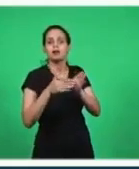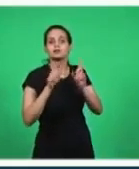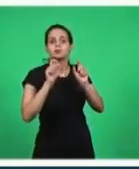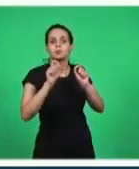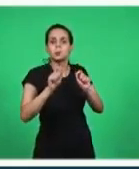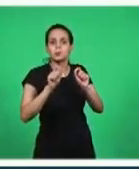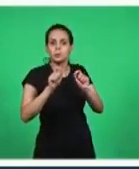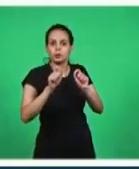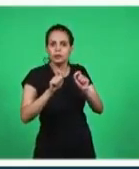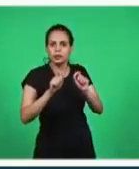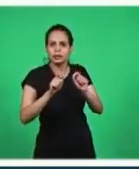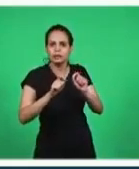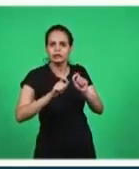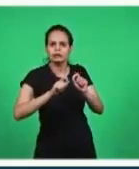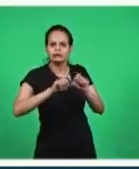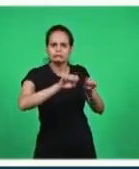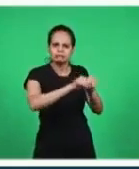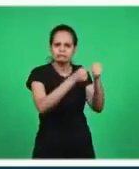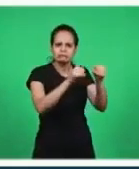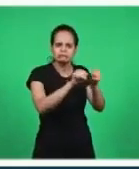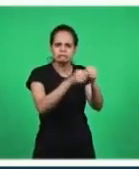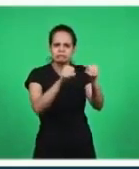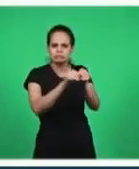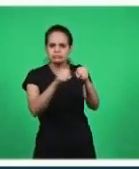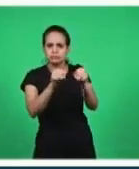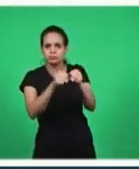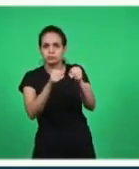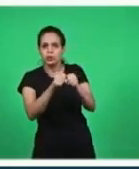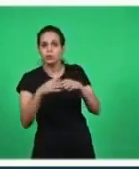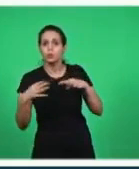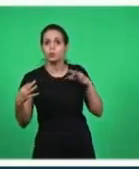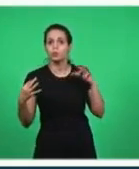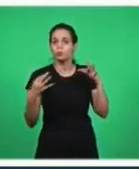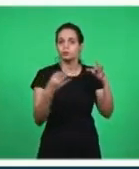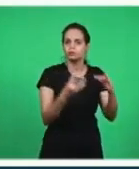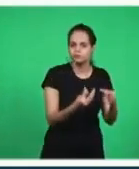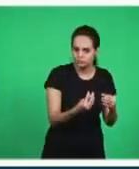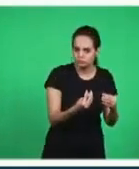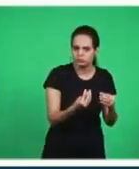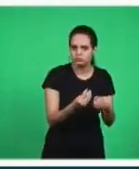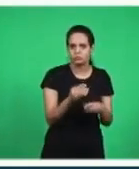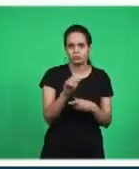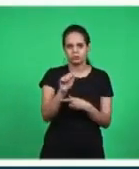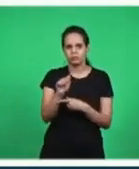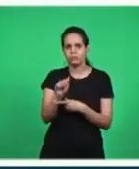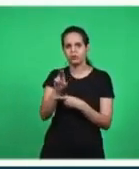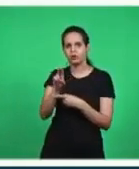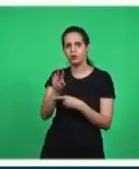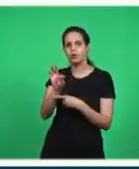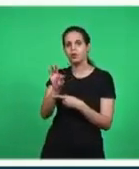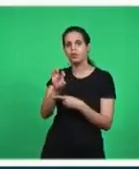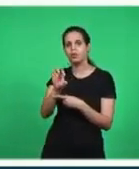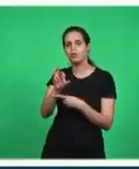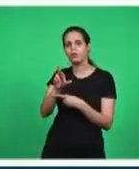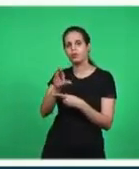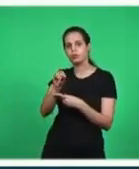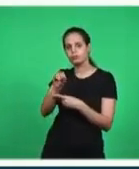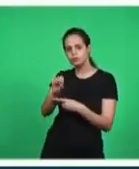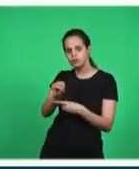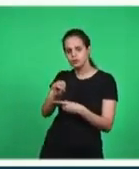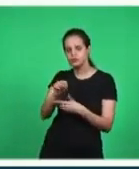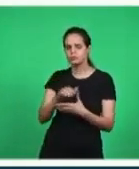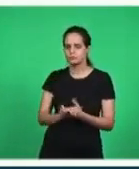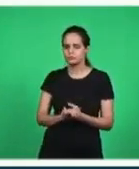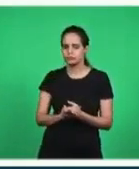hills. So this is related to chapter Matthew 22, verse 13, where the Lord says the following. Then the king says